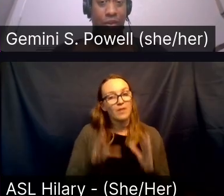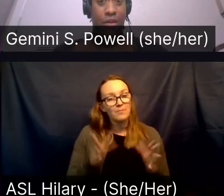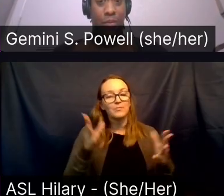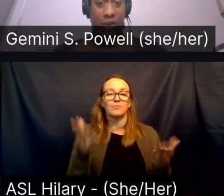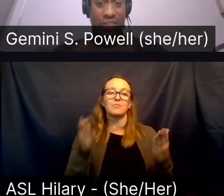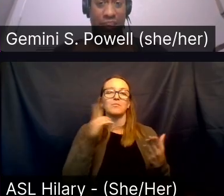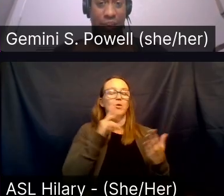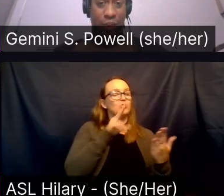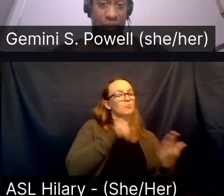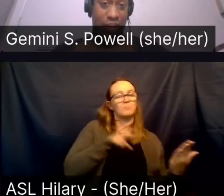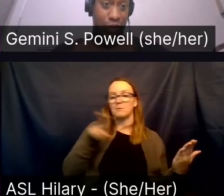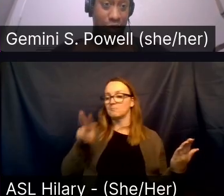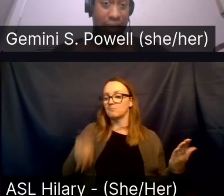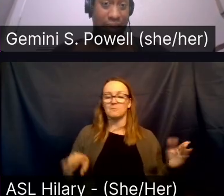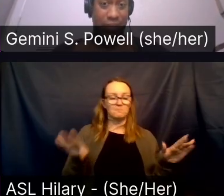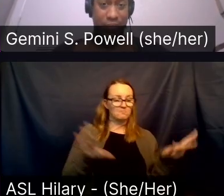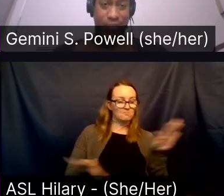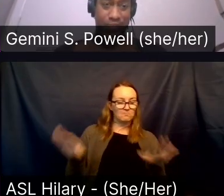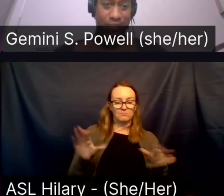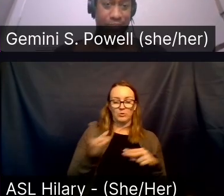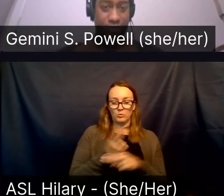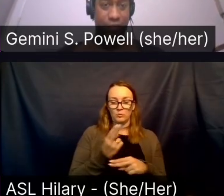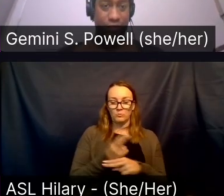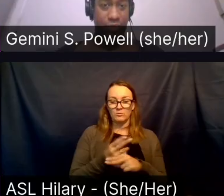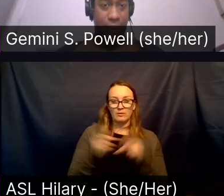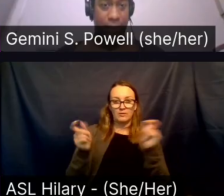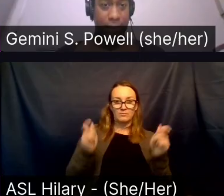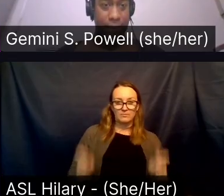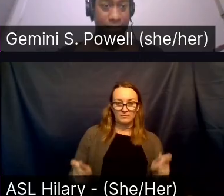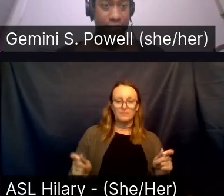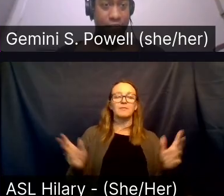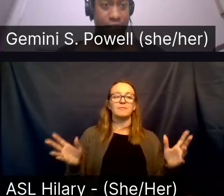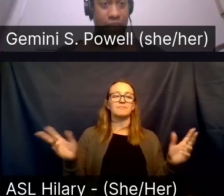that code, parse that code, and utilize it.